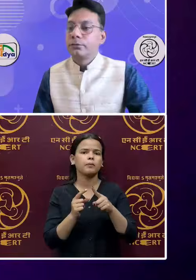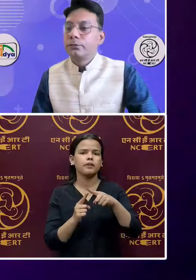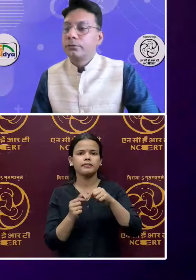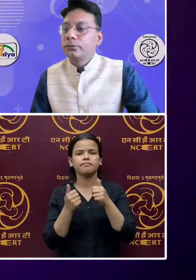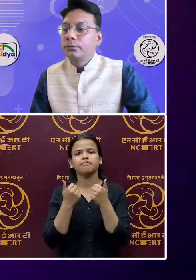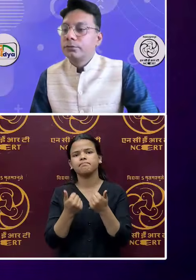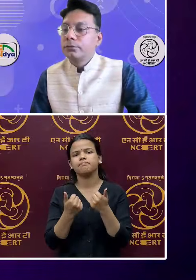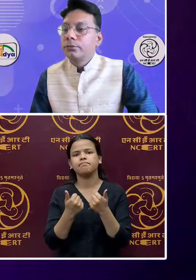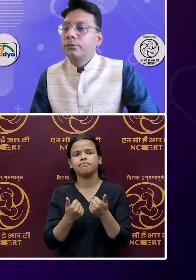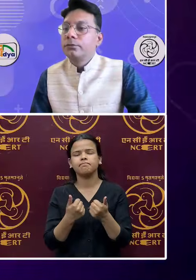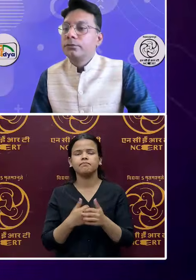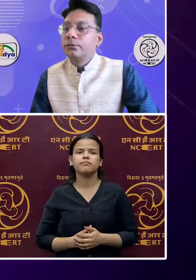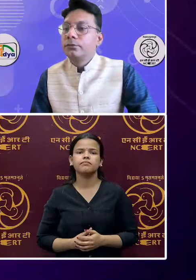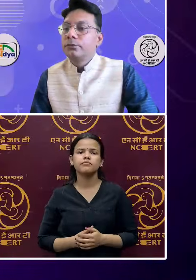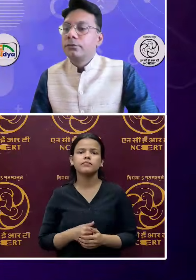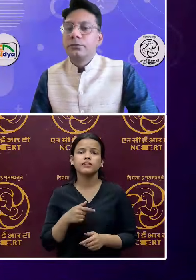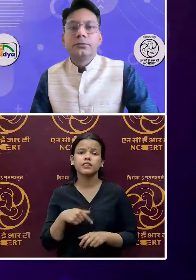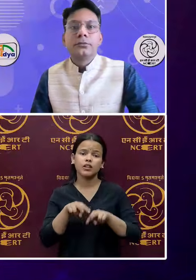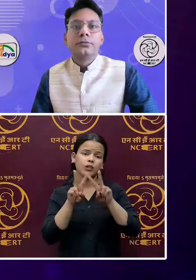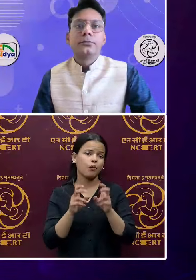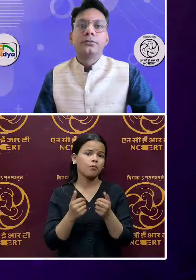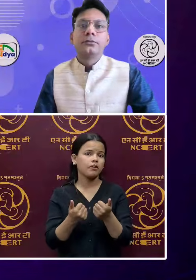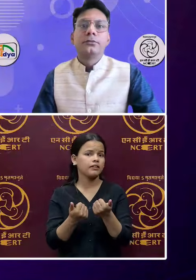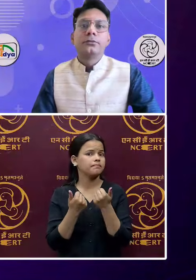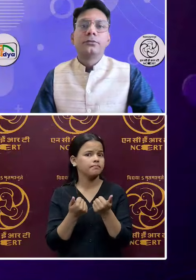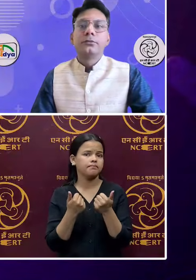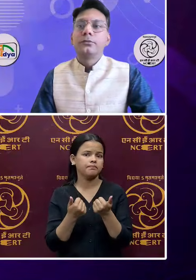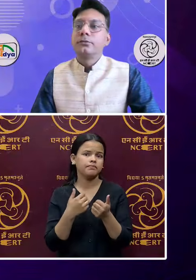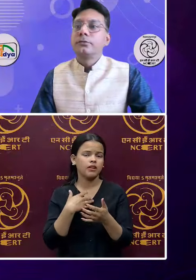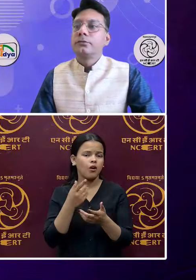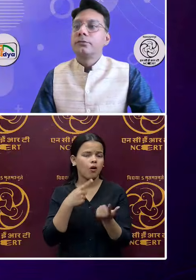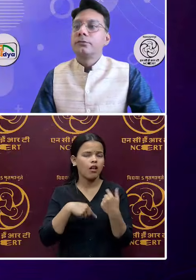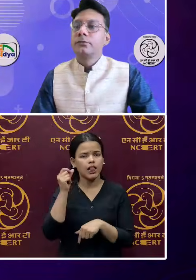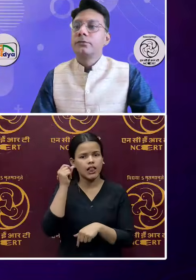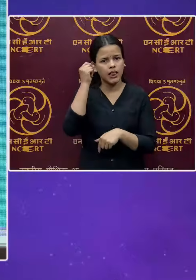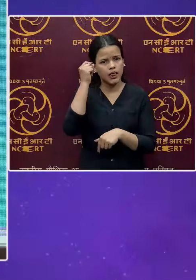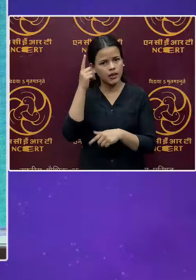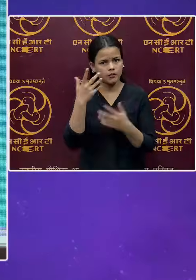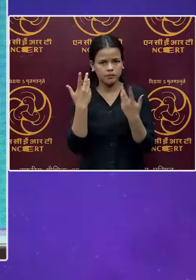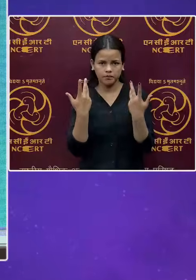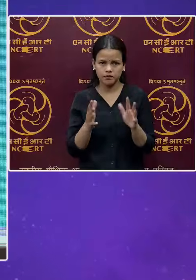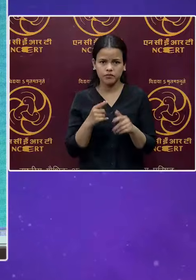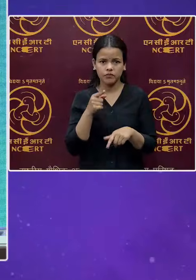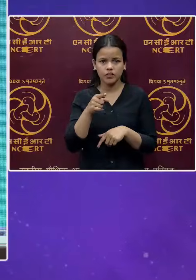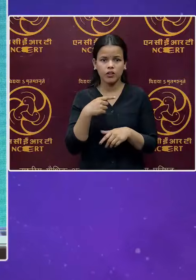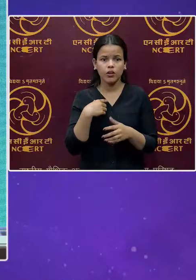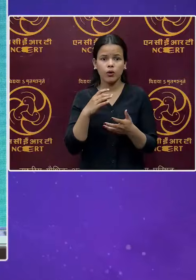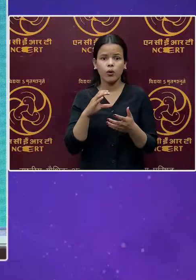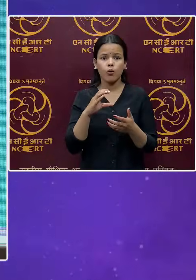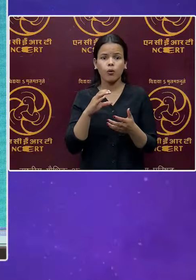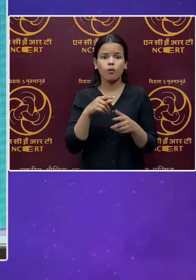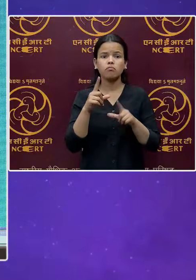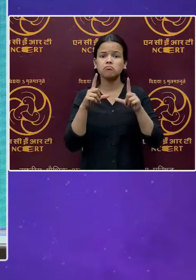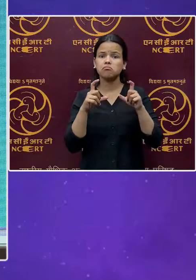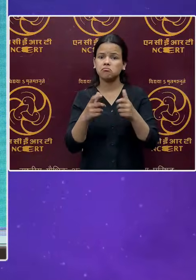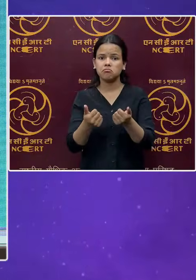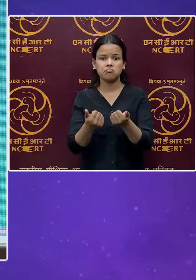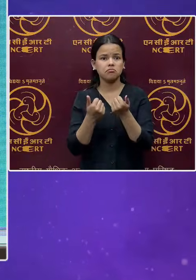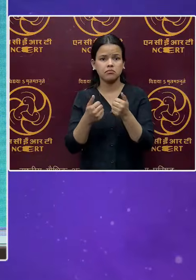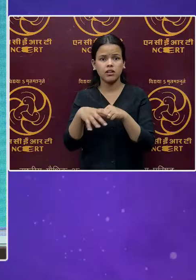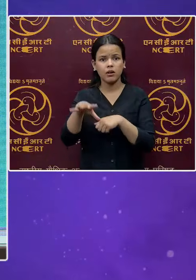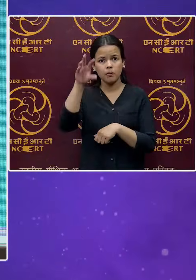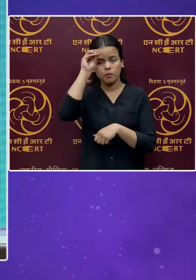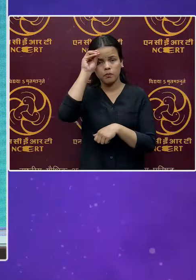actually elaborated this topic very nicely. It was all understandable, and with those catchy images, it was